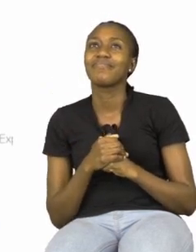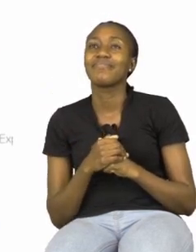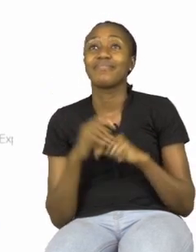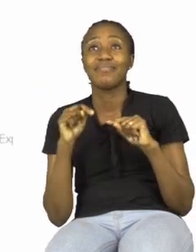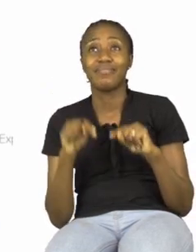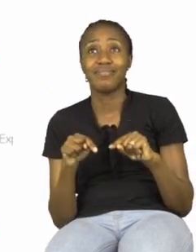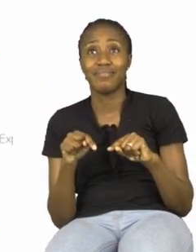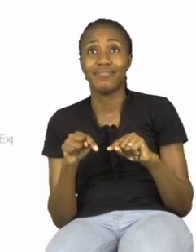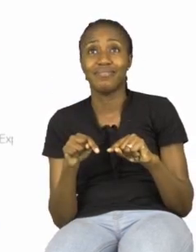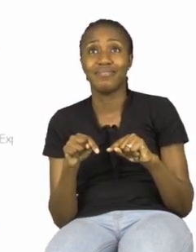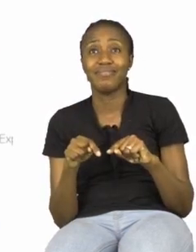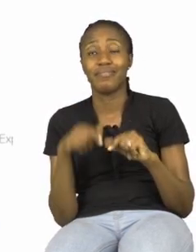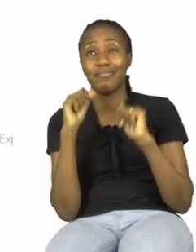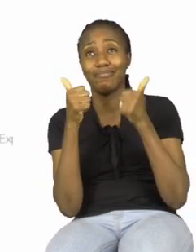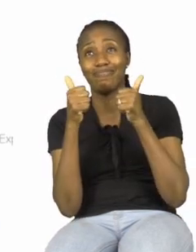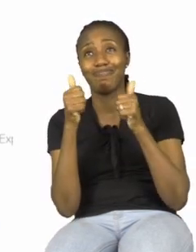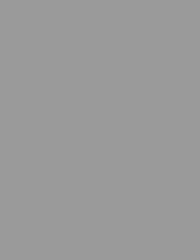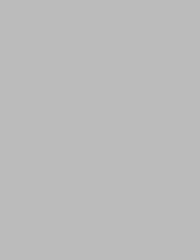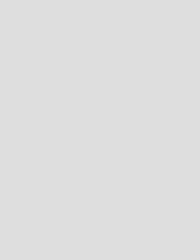Jackson Carrizer, it's ciao.